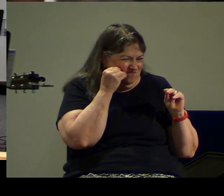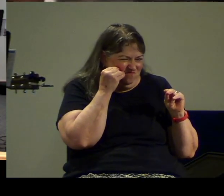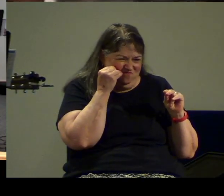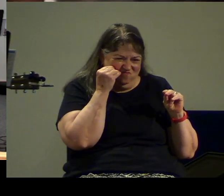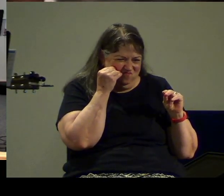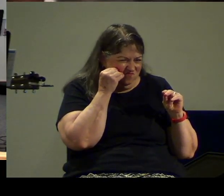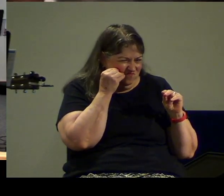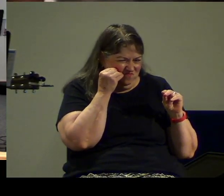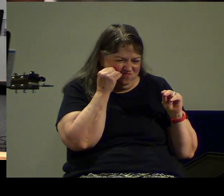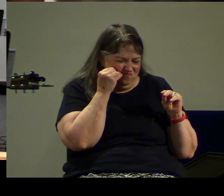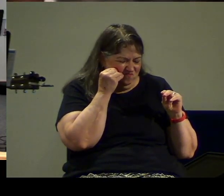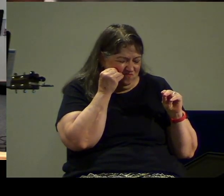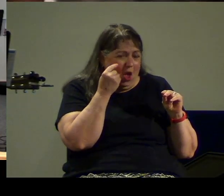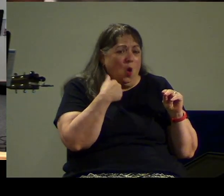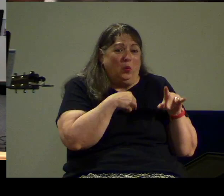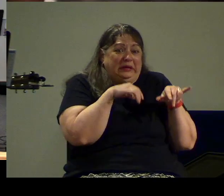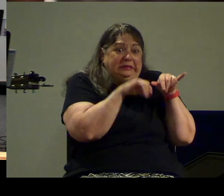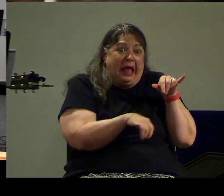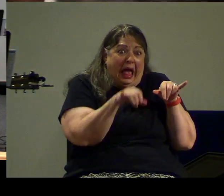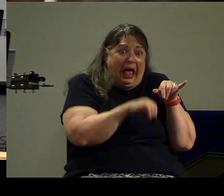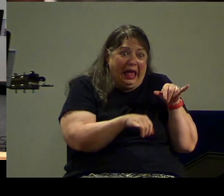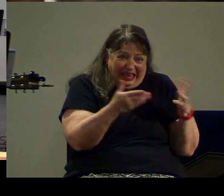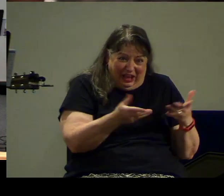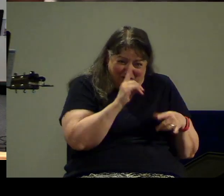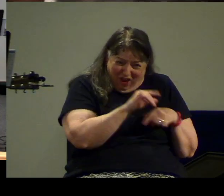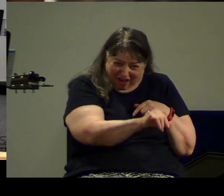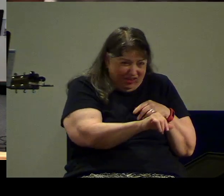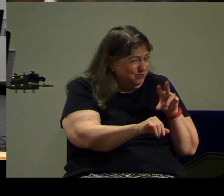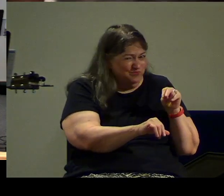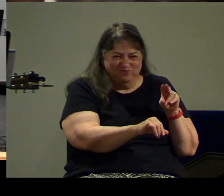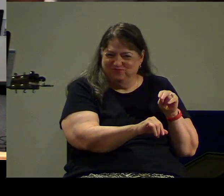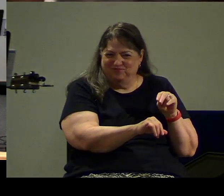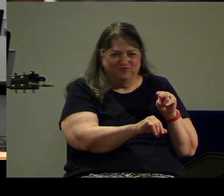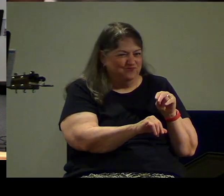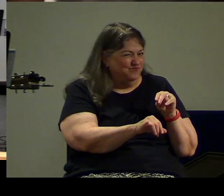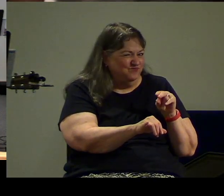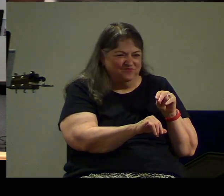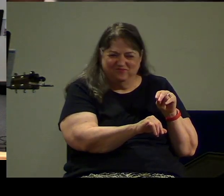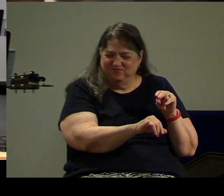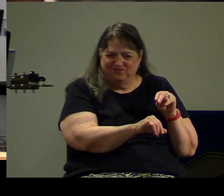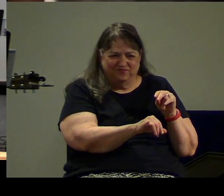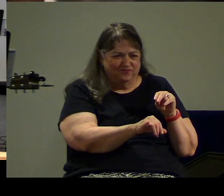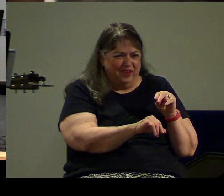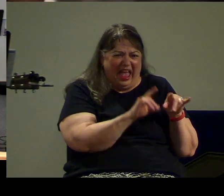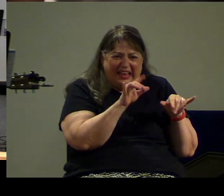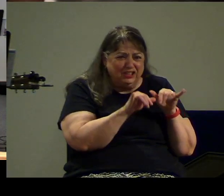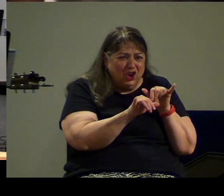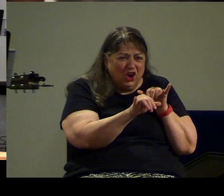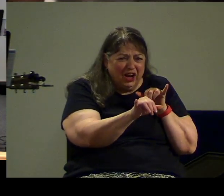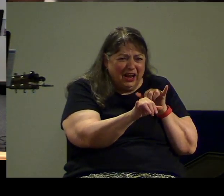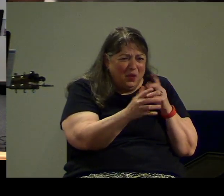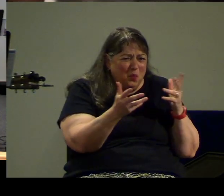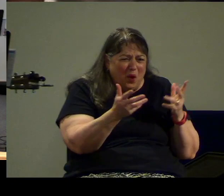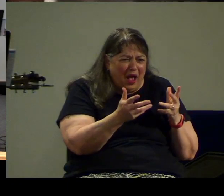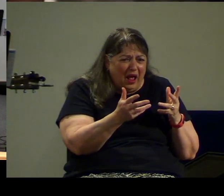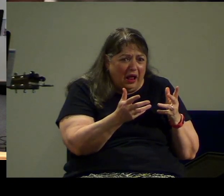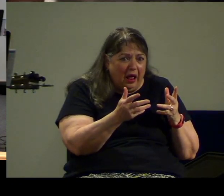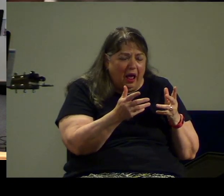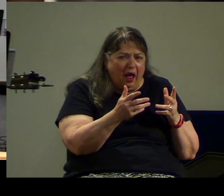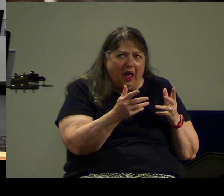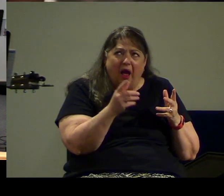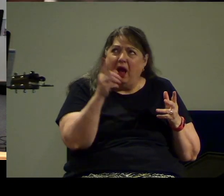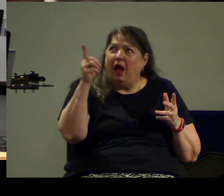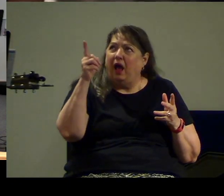not where we are going to spend eternity. And when we consider what eternity looks like, this earth pales